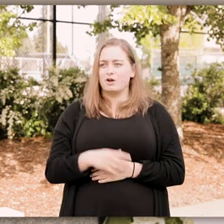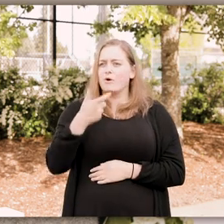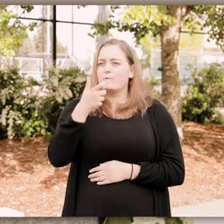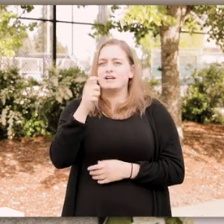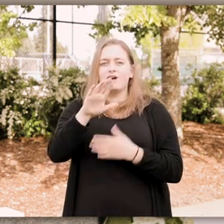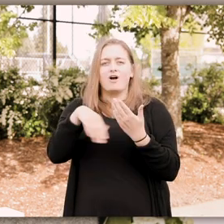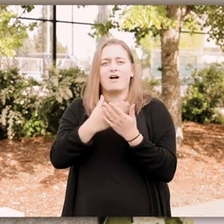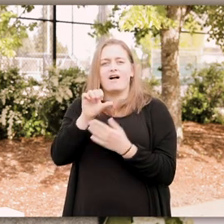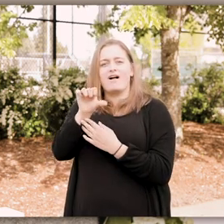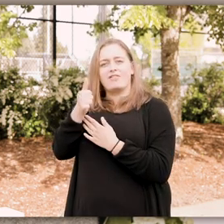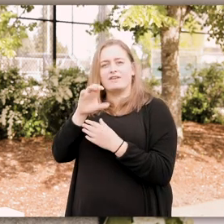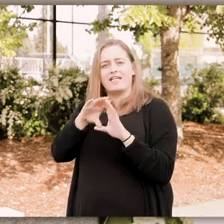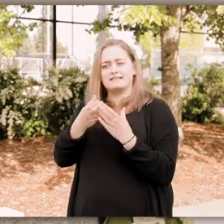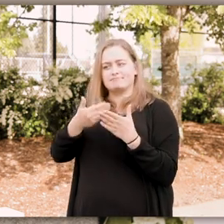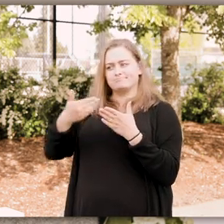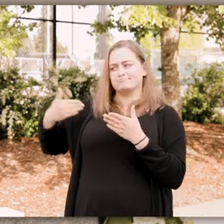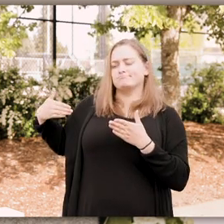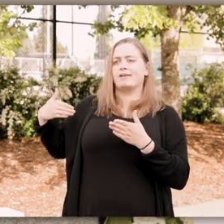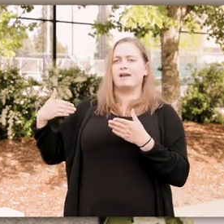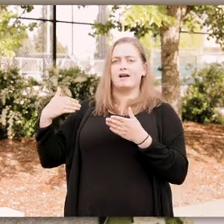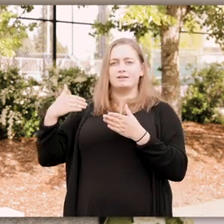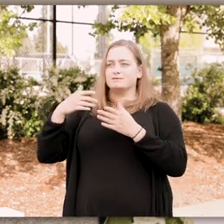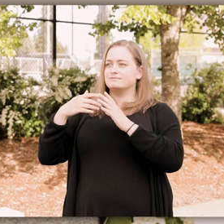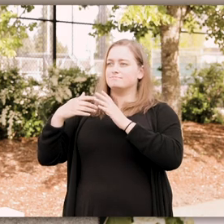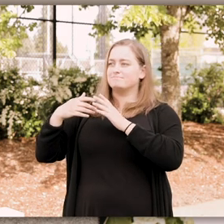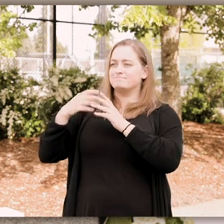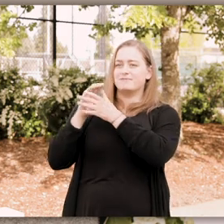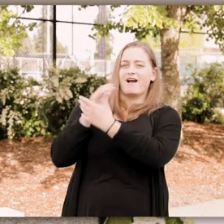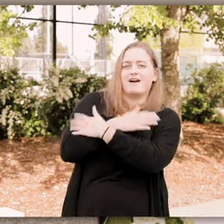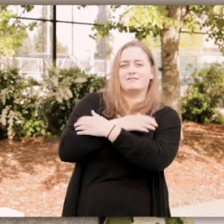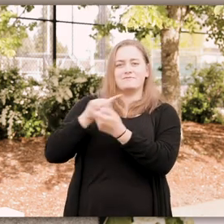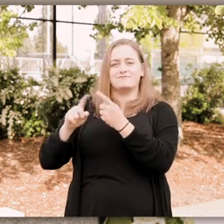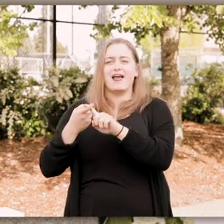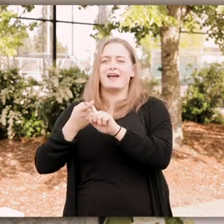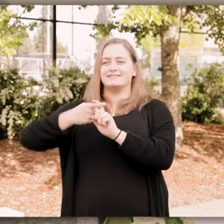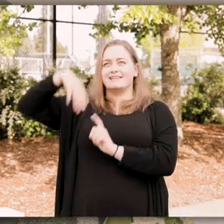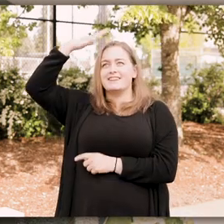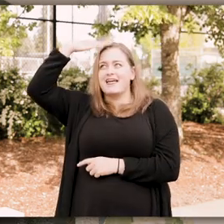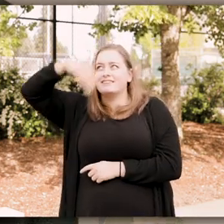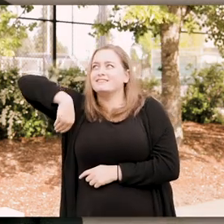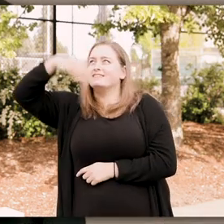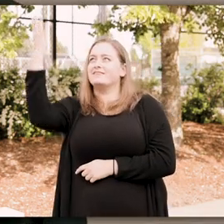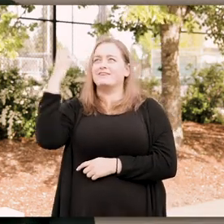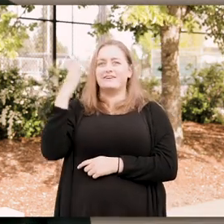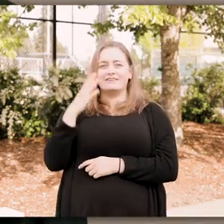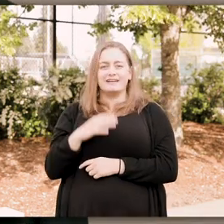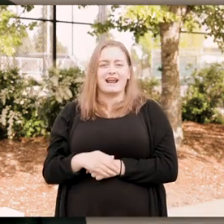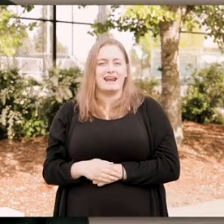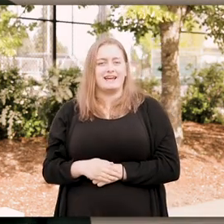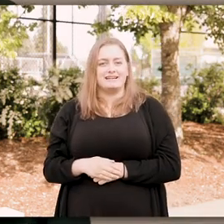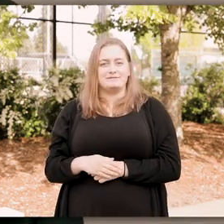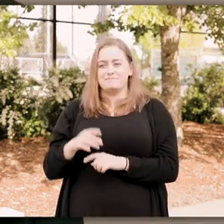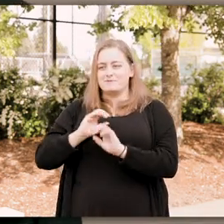outfit, and hugged the friends they'd made over the last 4 years with no masks or rubber gloves necessary. Class